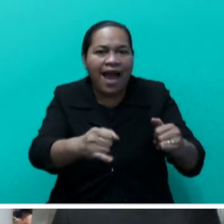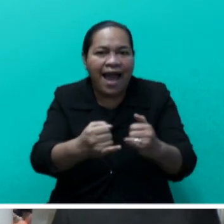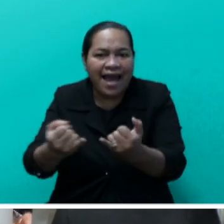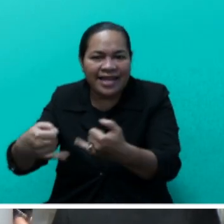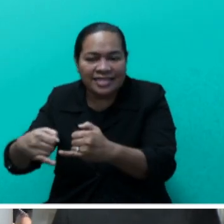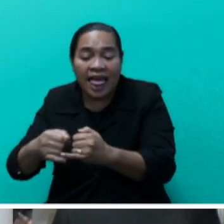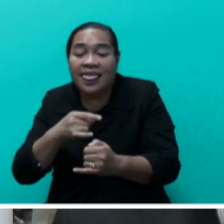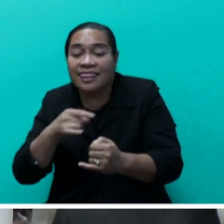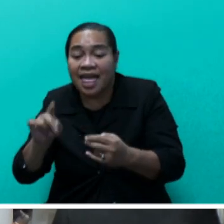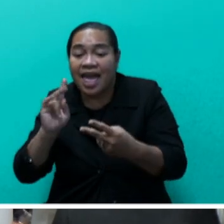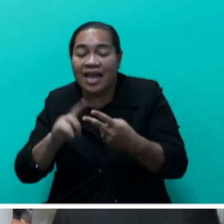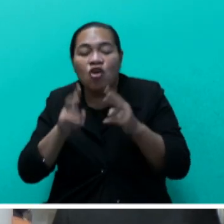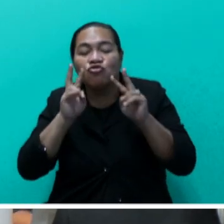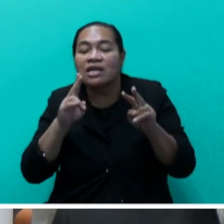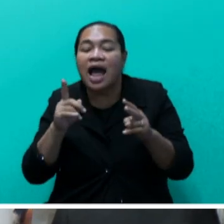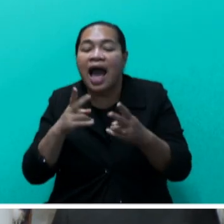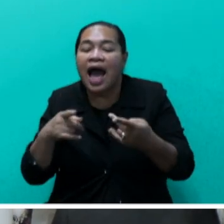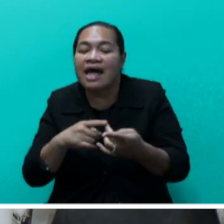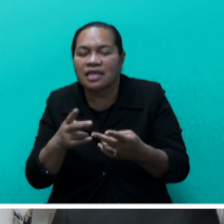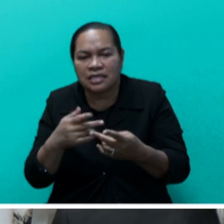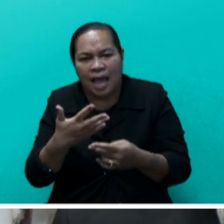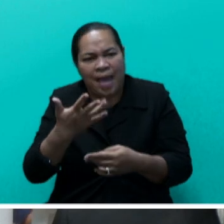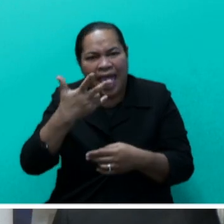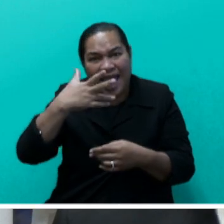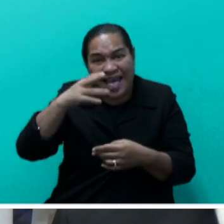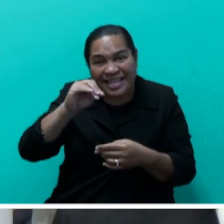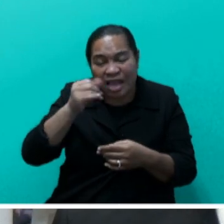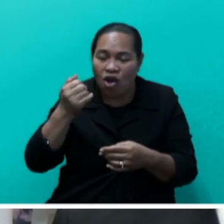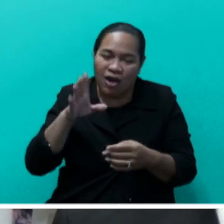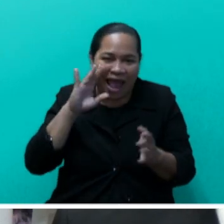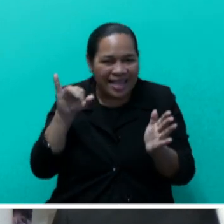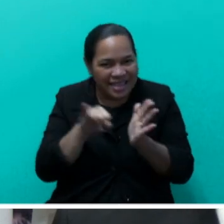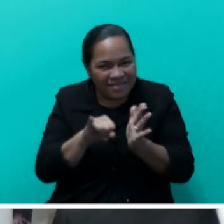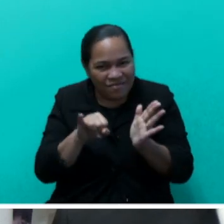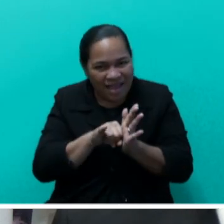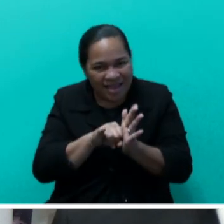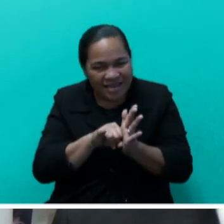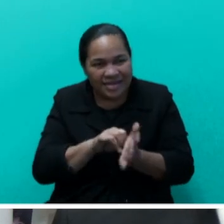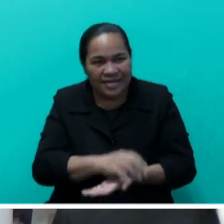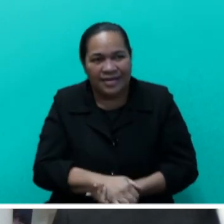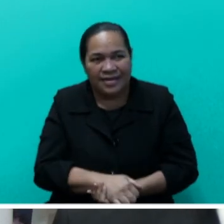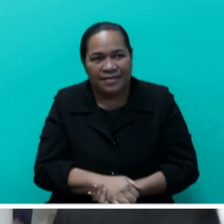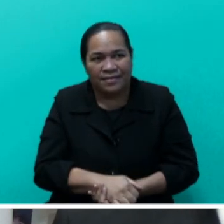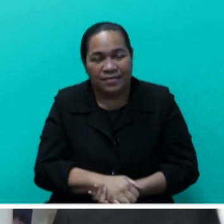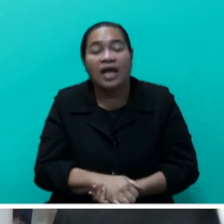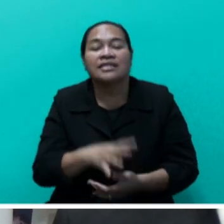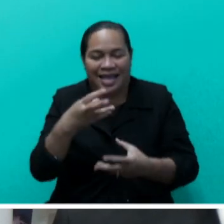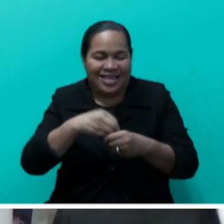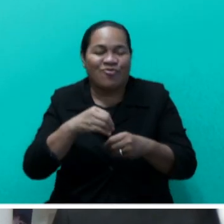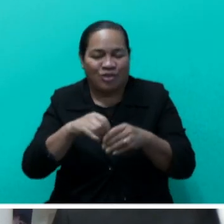other areas that have been covered. At the moment, there's about another 80 sites that have been identified, so that which includes